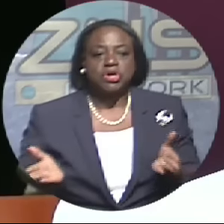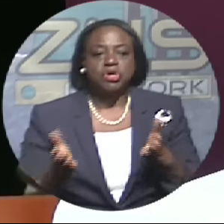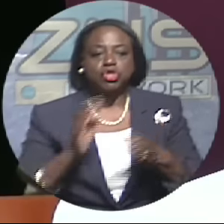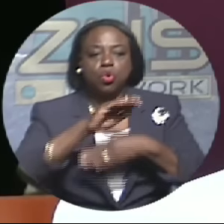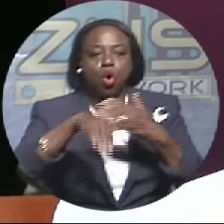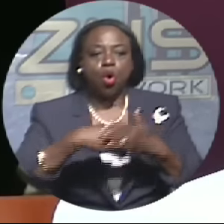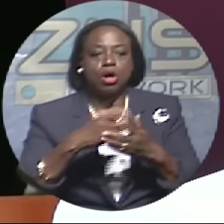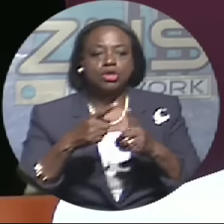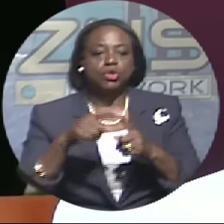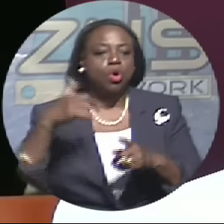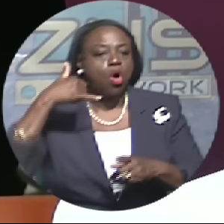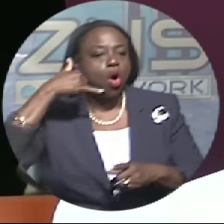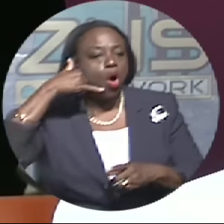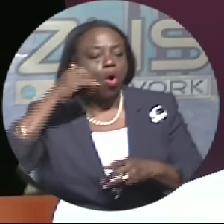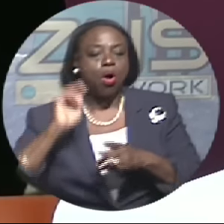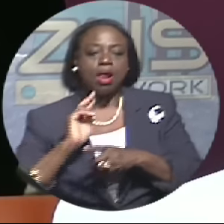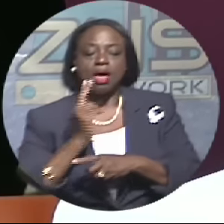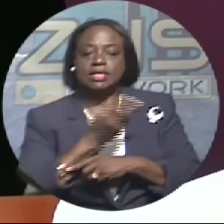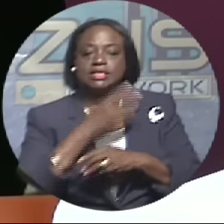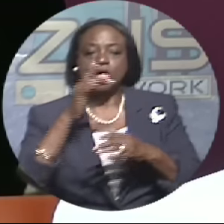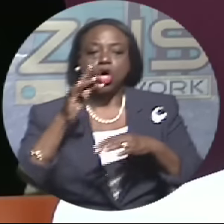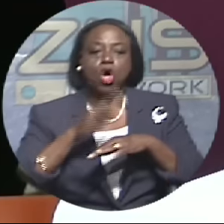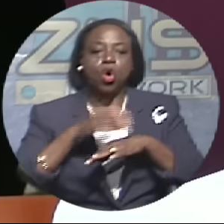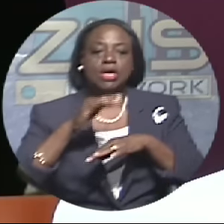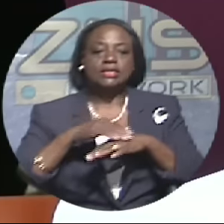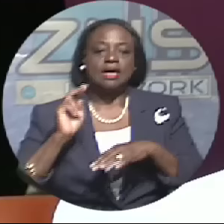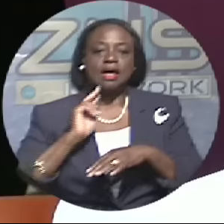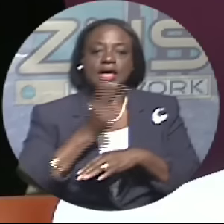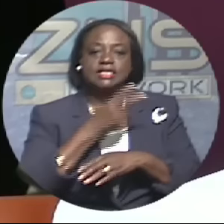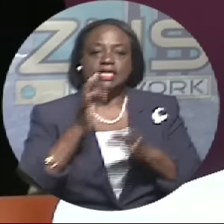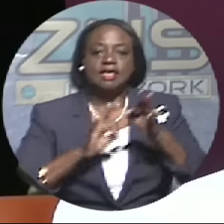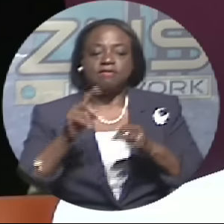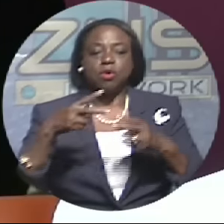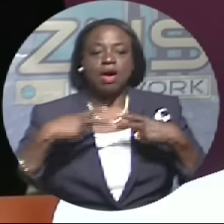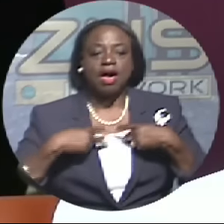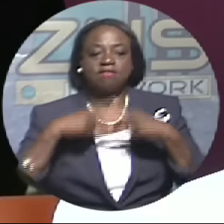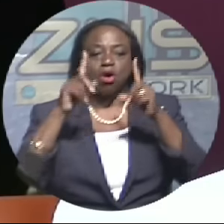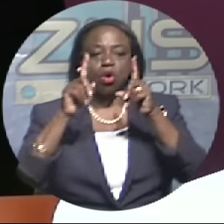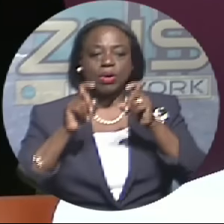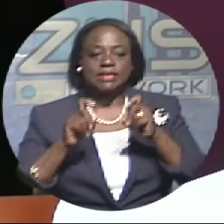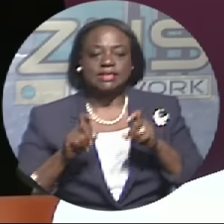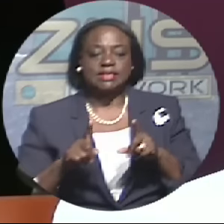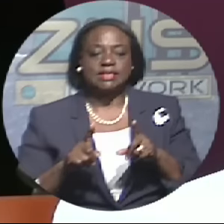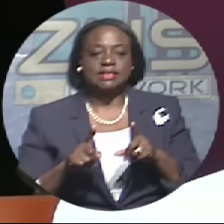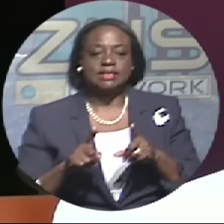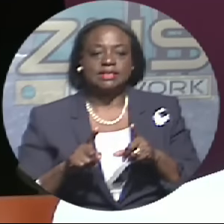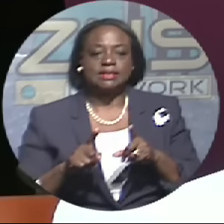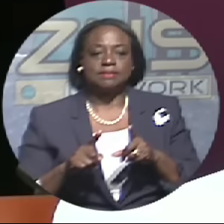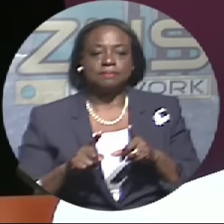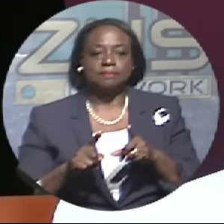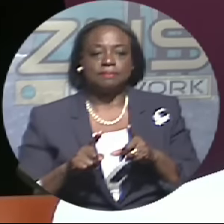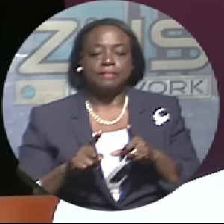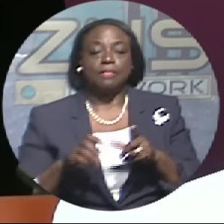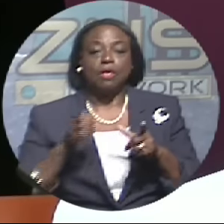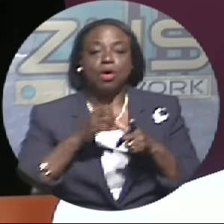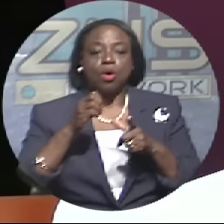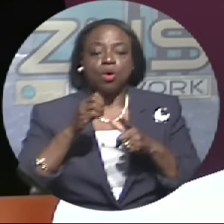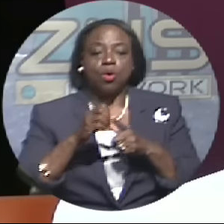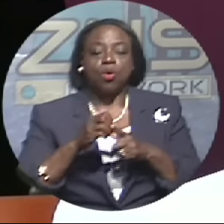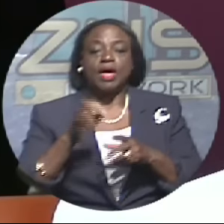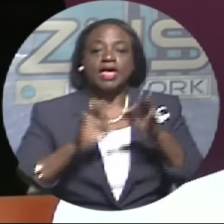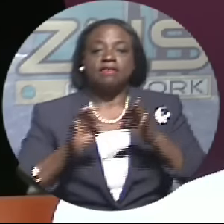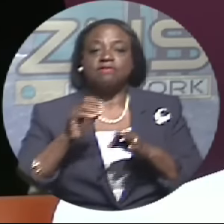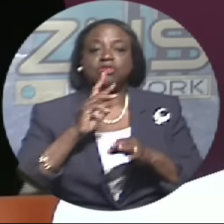do is to call us, contact us if you have any questions or you find yourself facing a